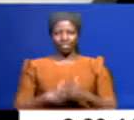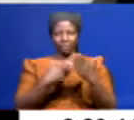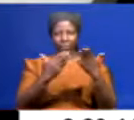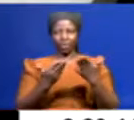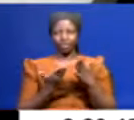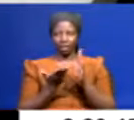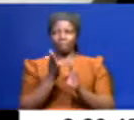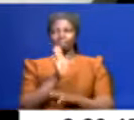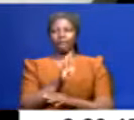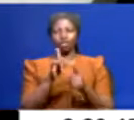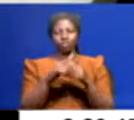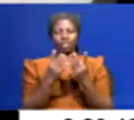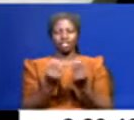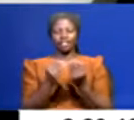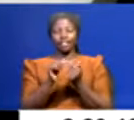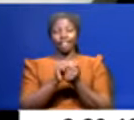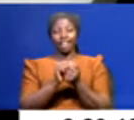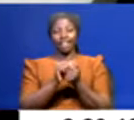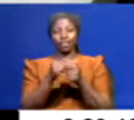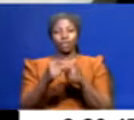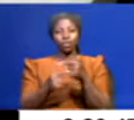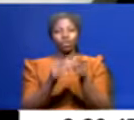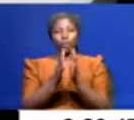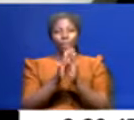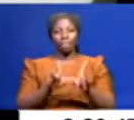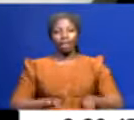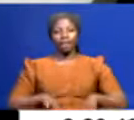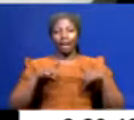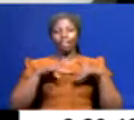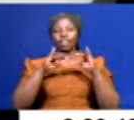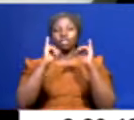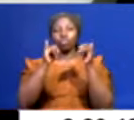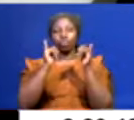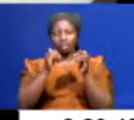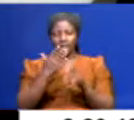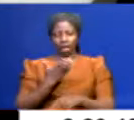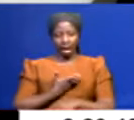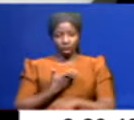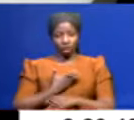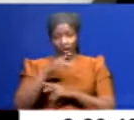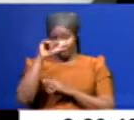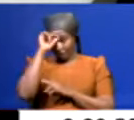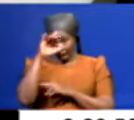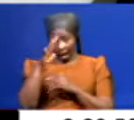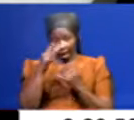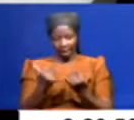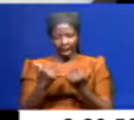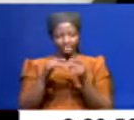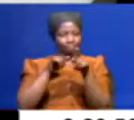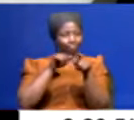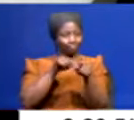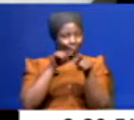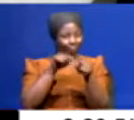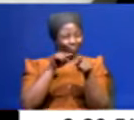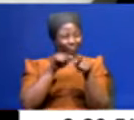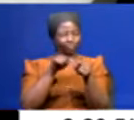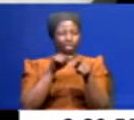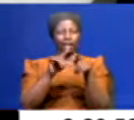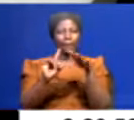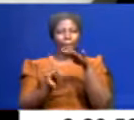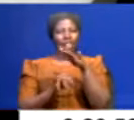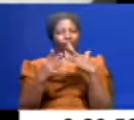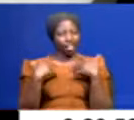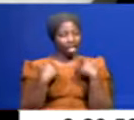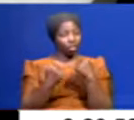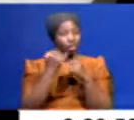Welcome back to Easy Friday. Now moving on with the live broadcast. And the Council of Governors is accusing the Ministry of Health of overstepping its